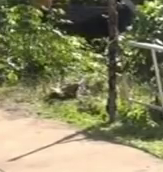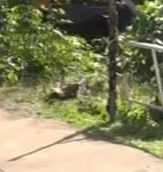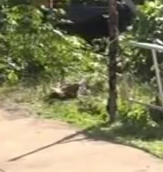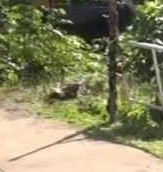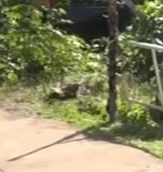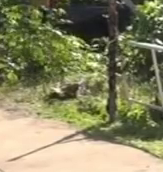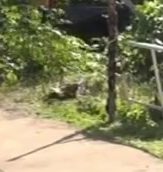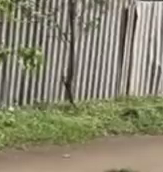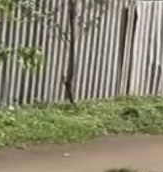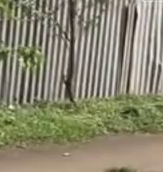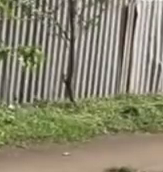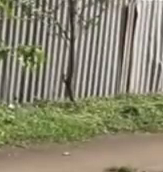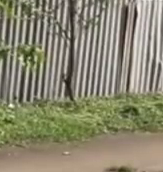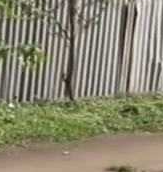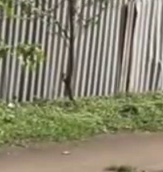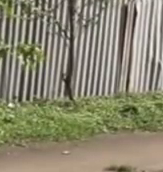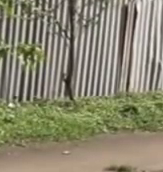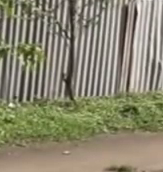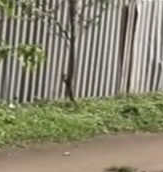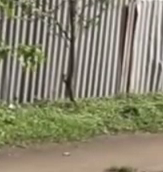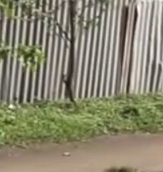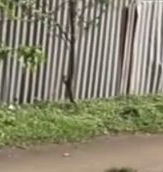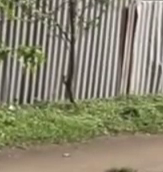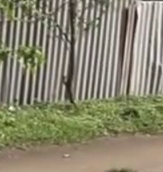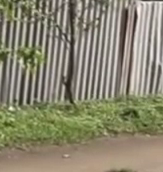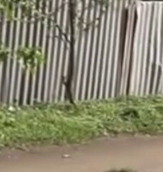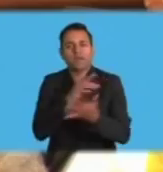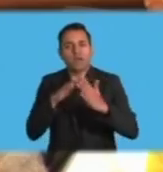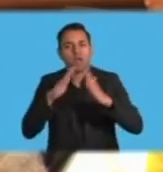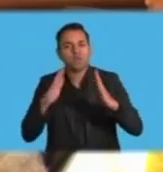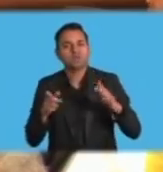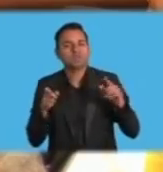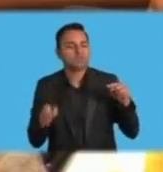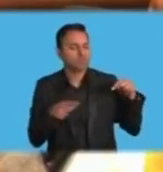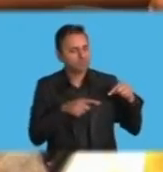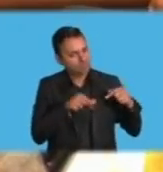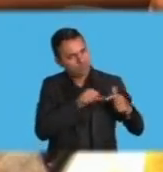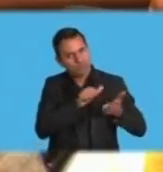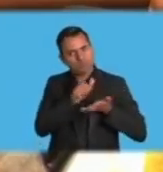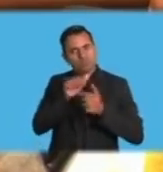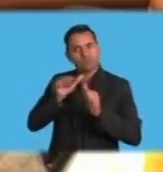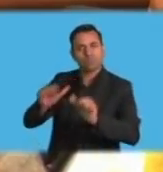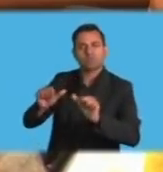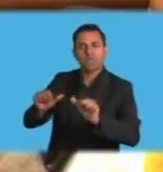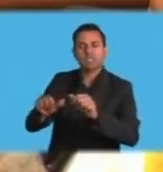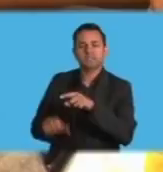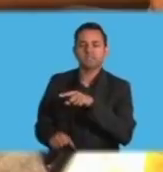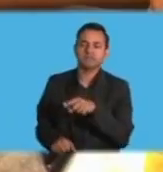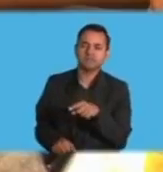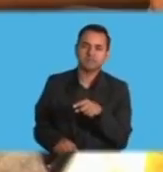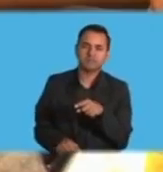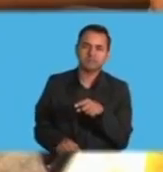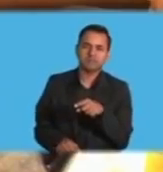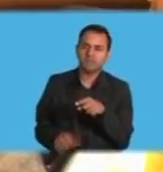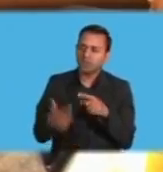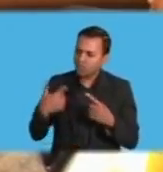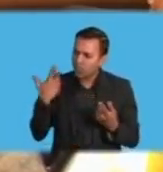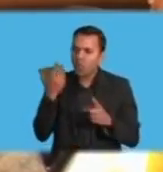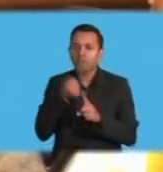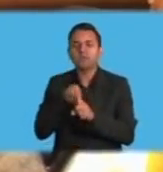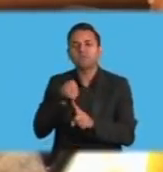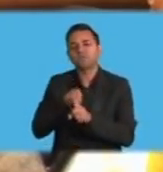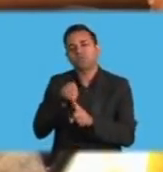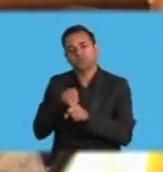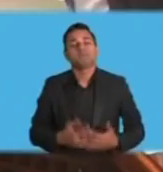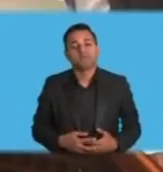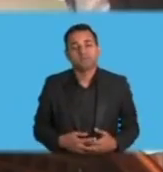reminded about his own tenure at the then NLTB. I've been a firm advocate for land issues because it provides us with a sense